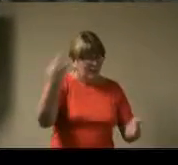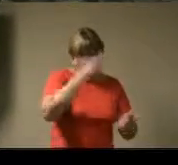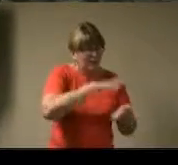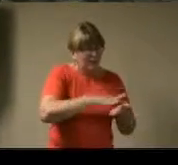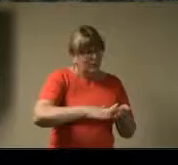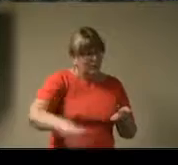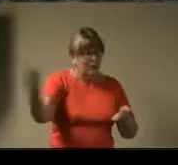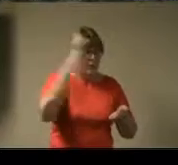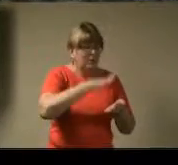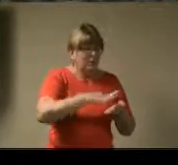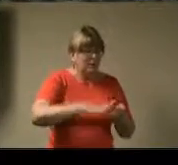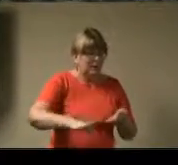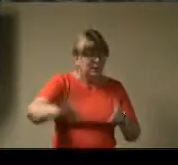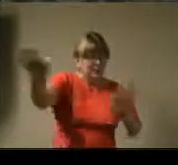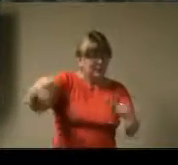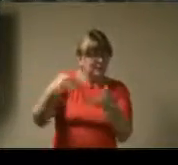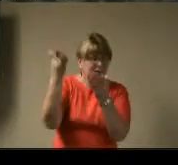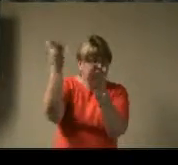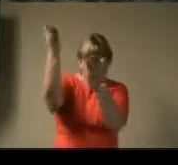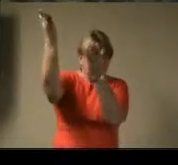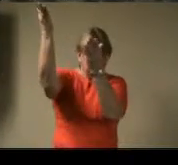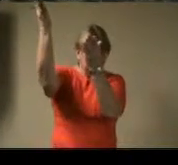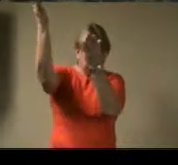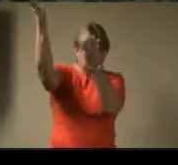slain holy holy